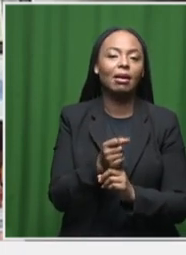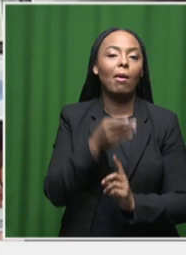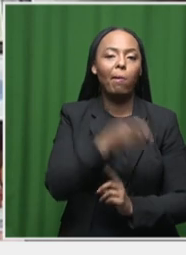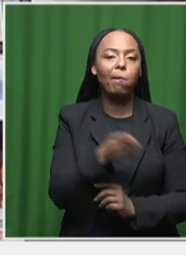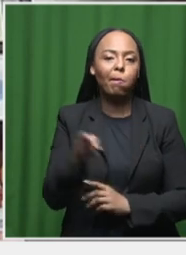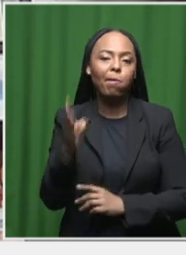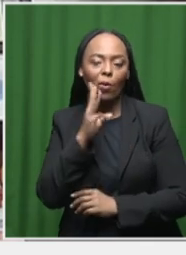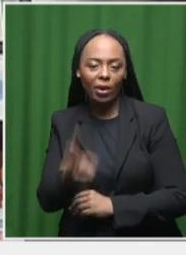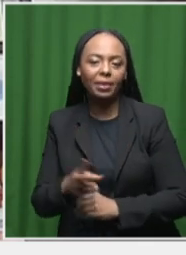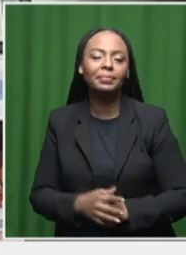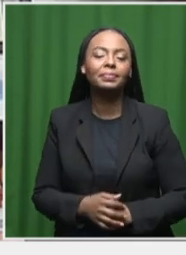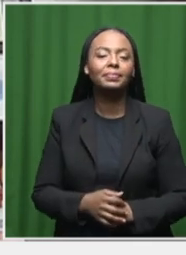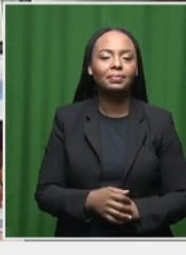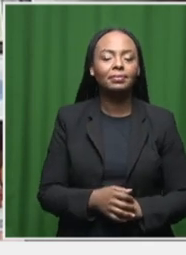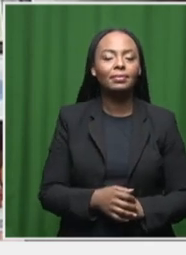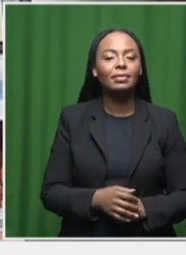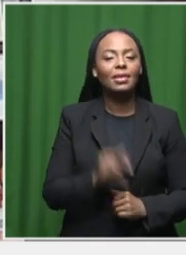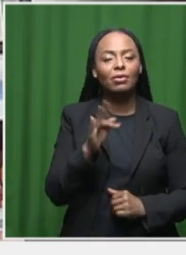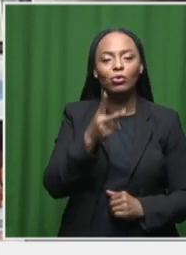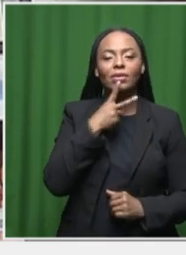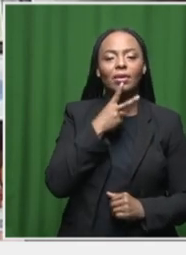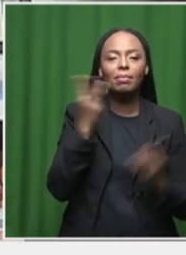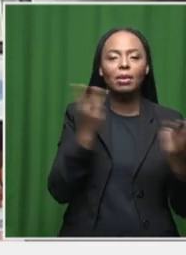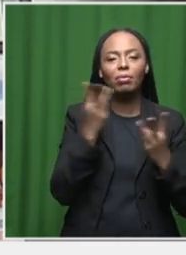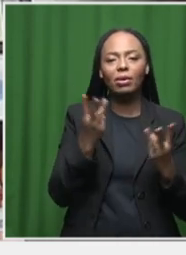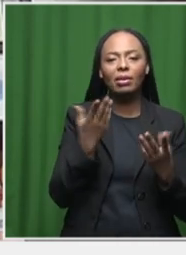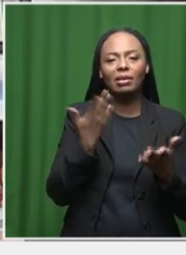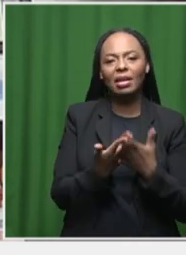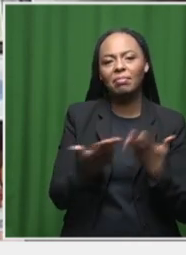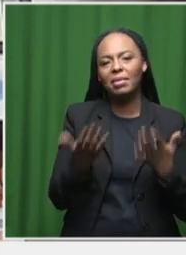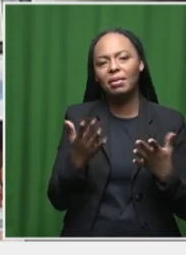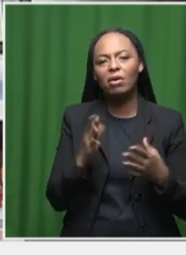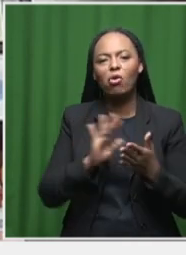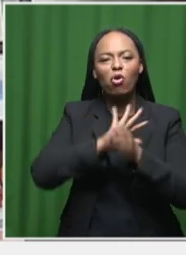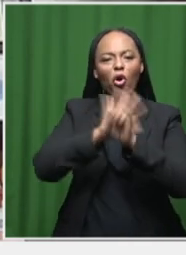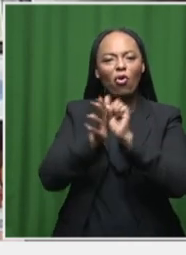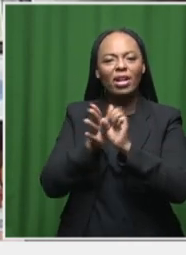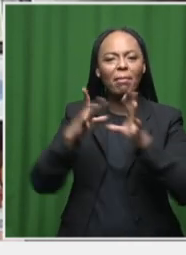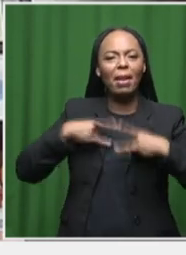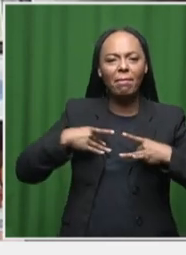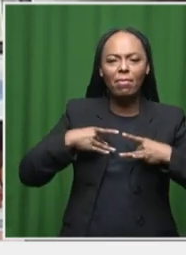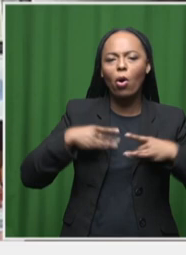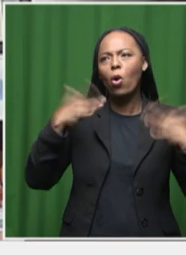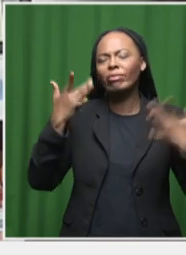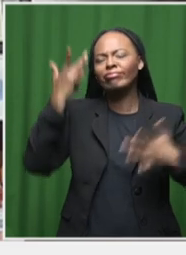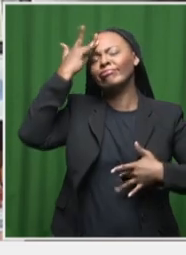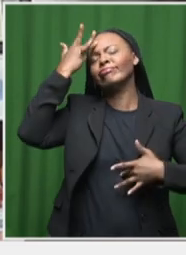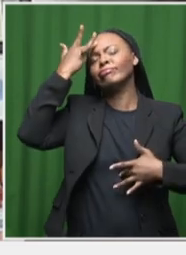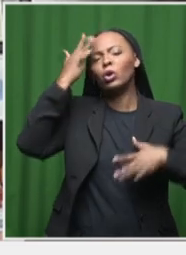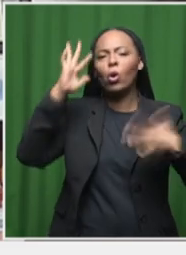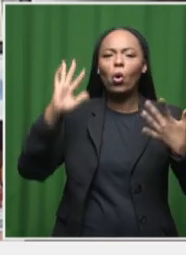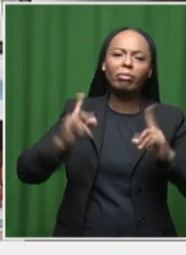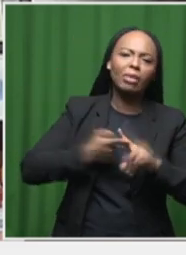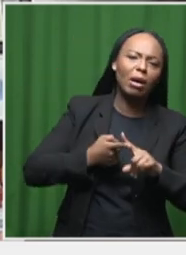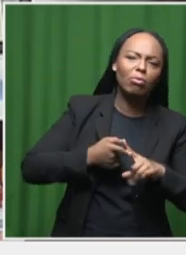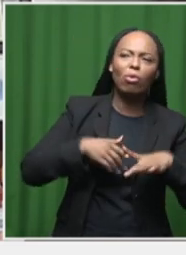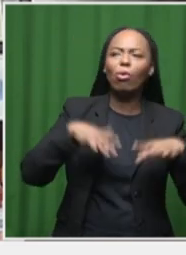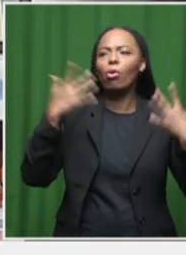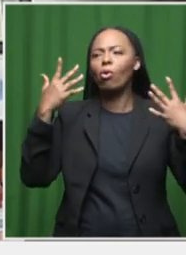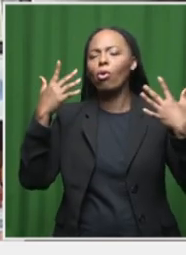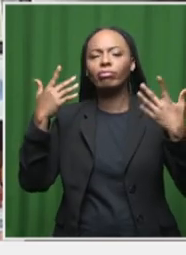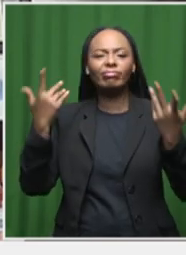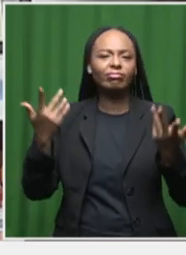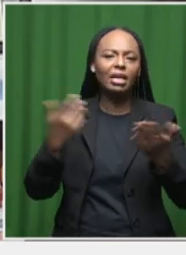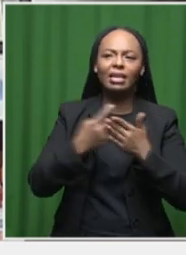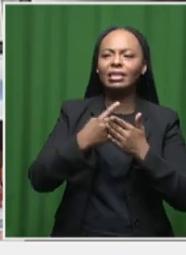2,000 people, a person might develop COVID syndromes, for example, might be ill, might have an accident, you know, the day